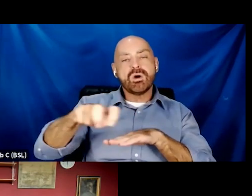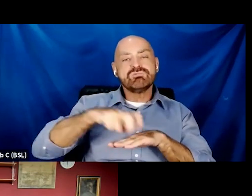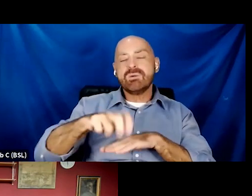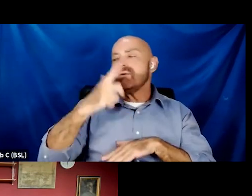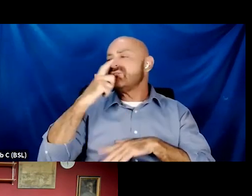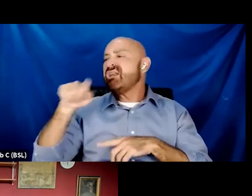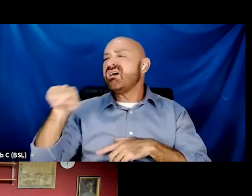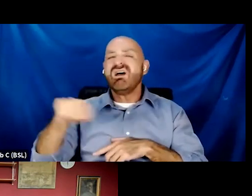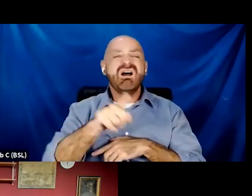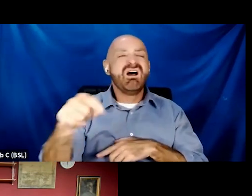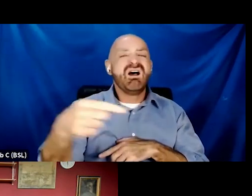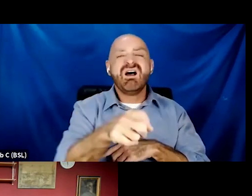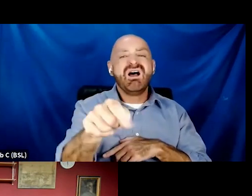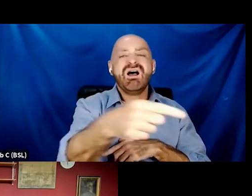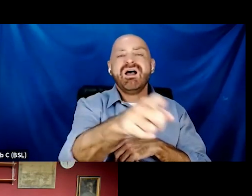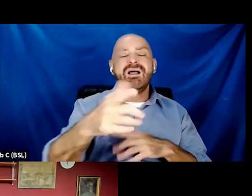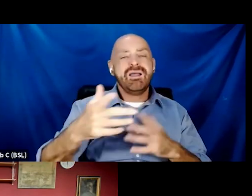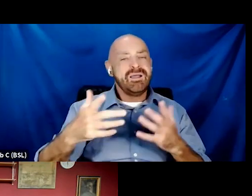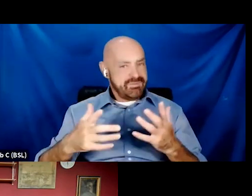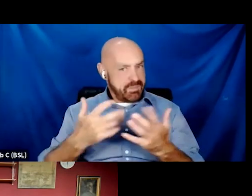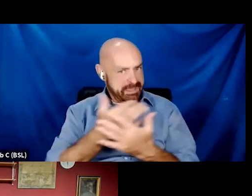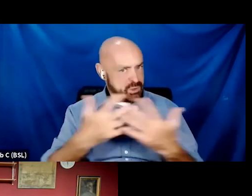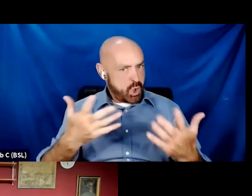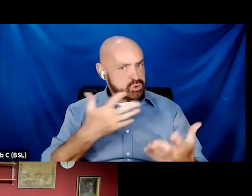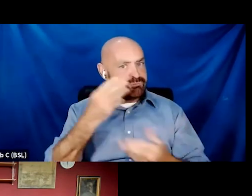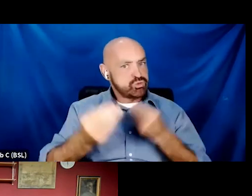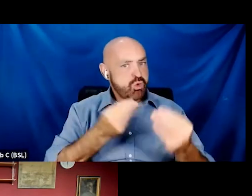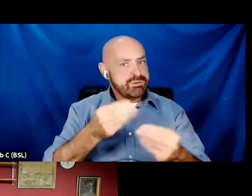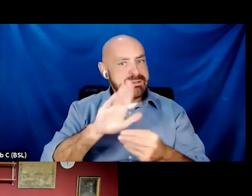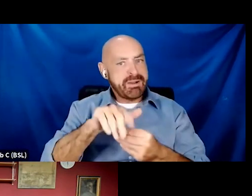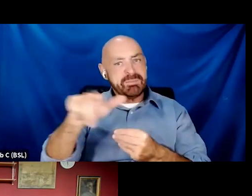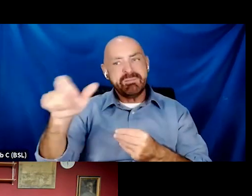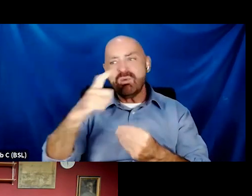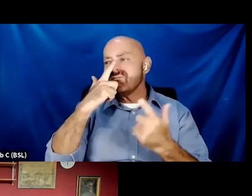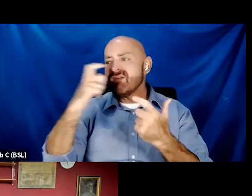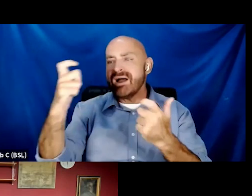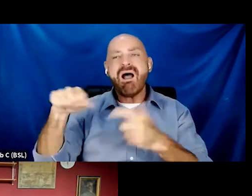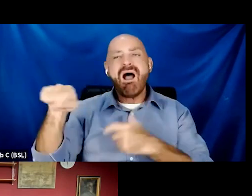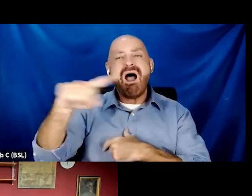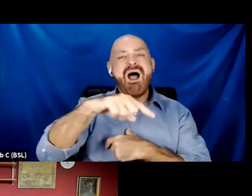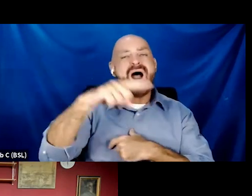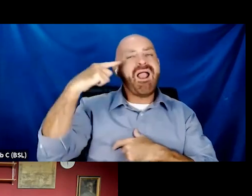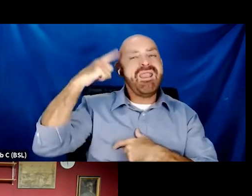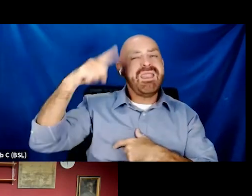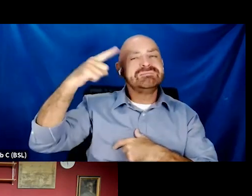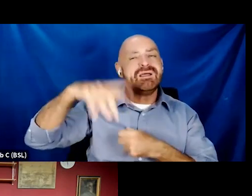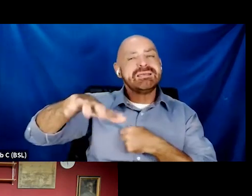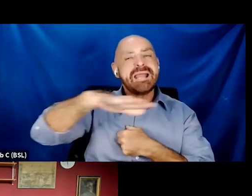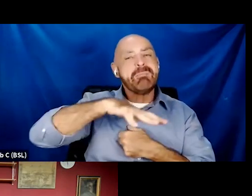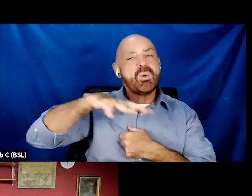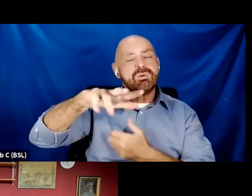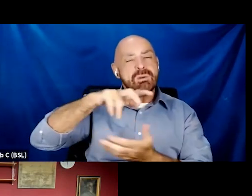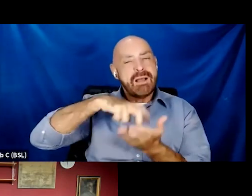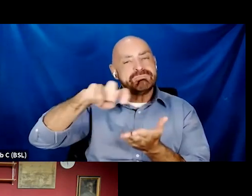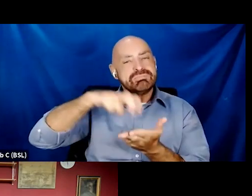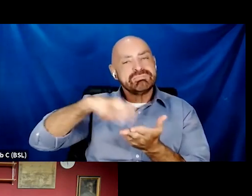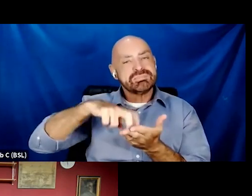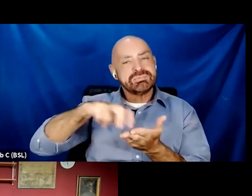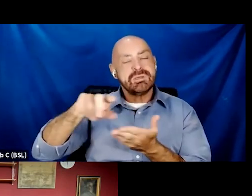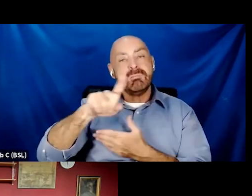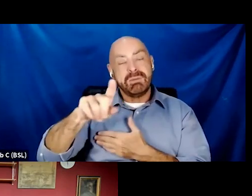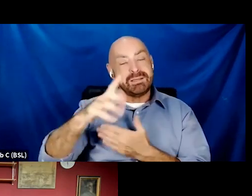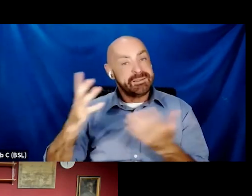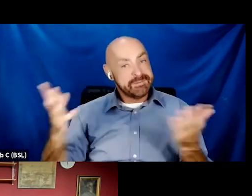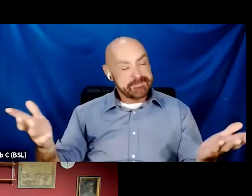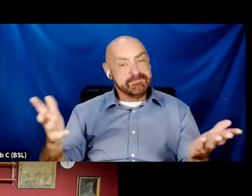lived. You get lots of stories of that. And you can see those in the surveys. But just to give you